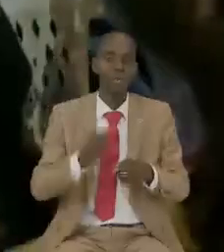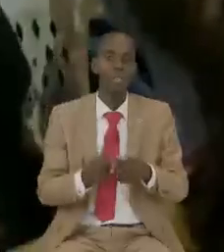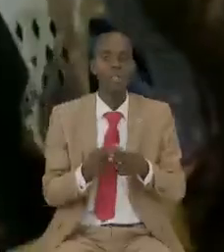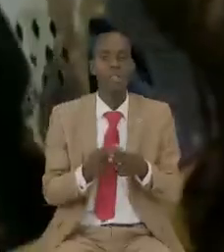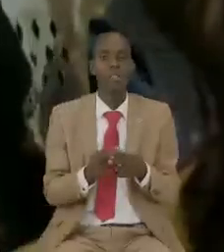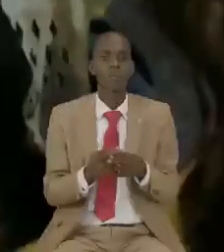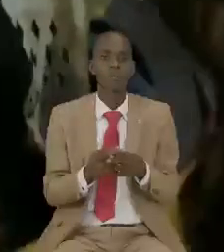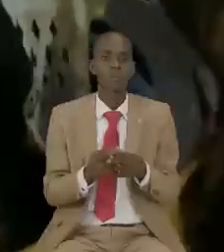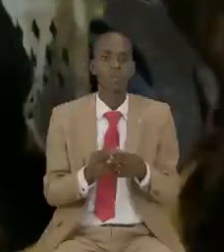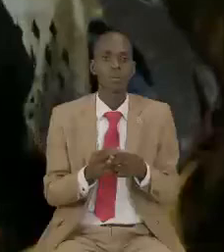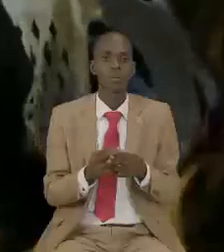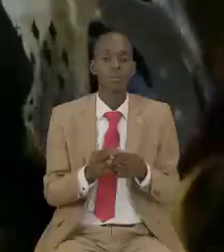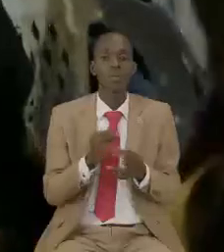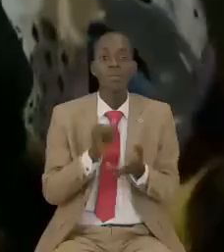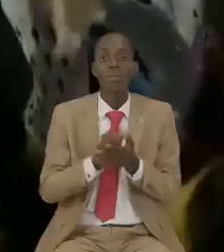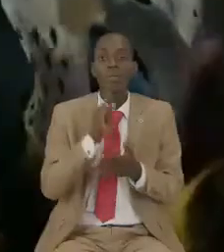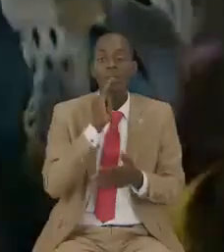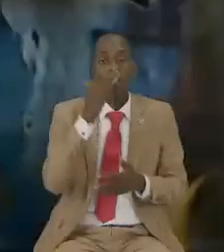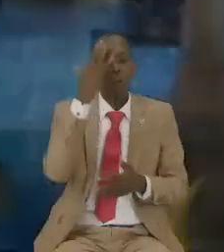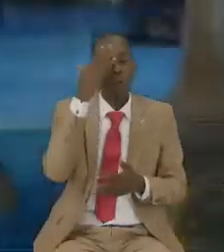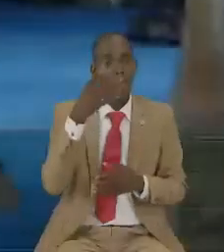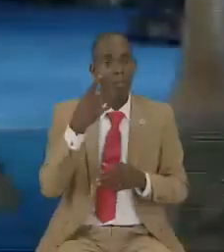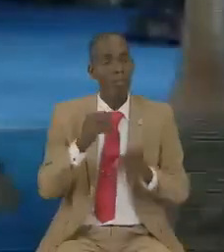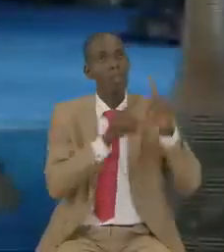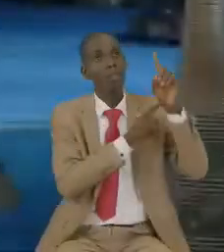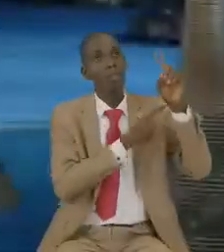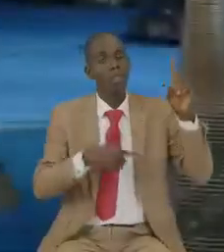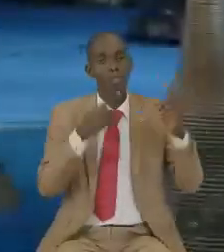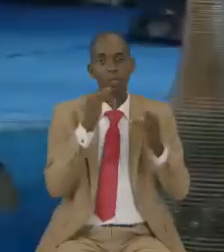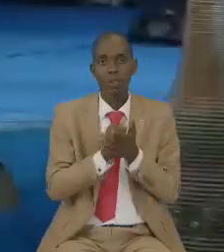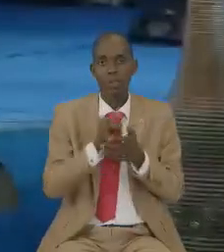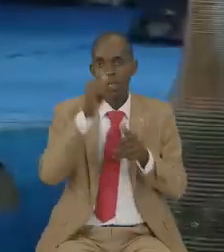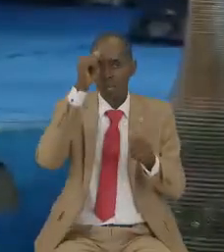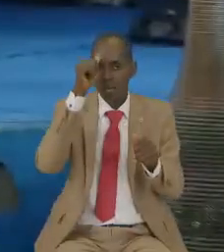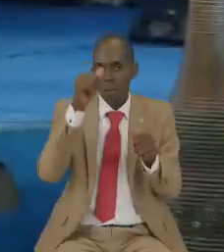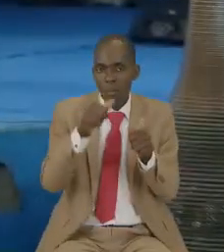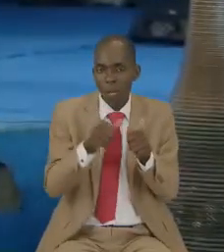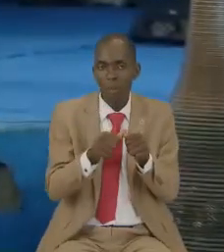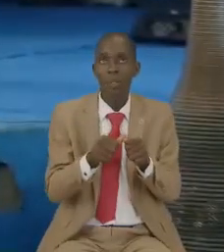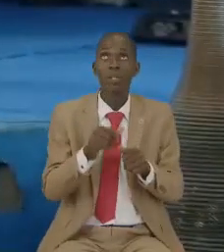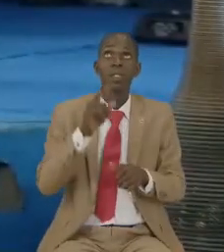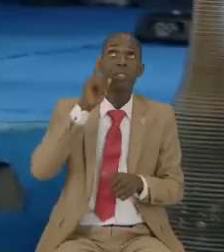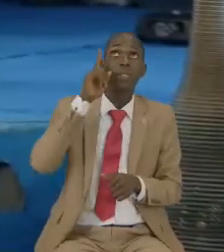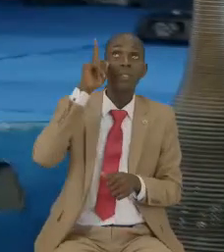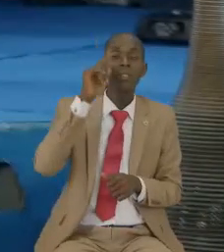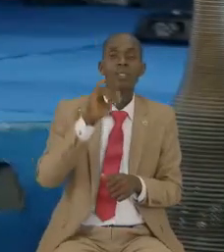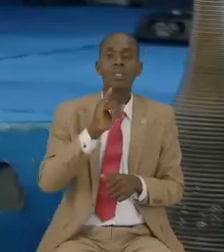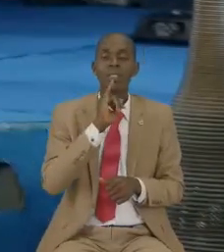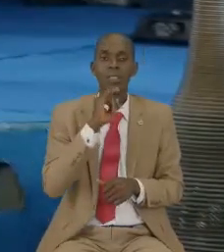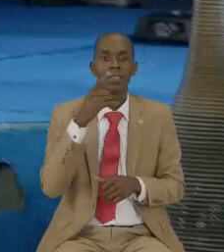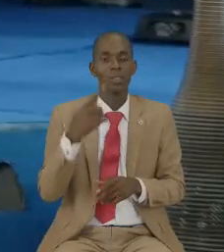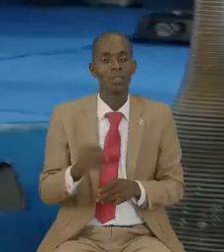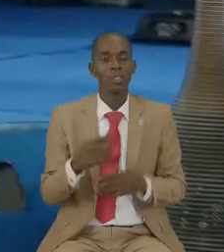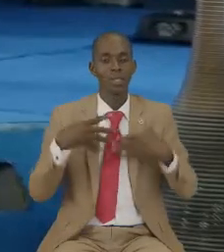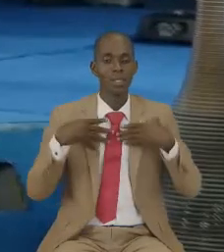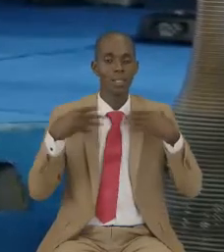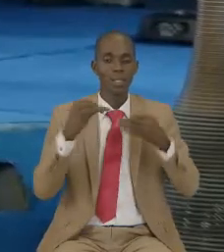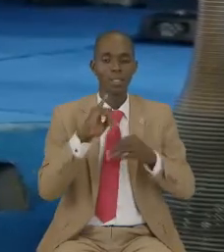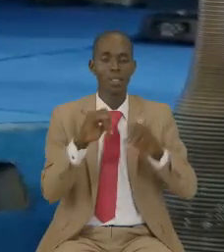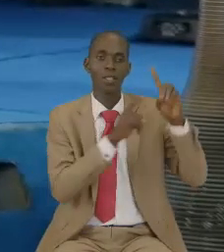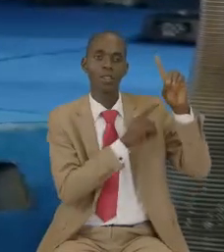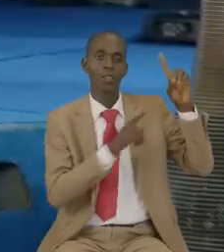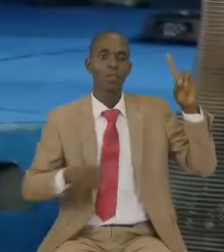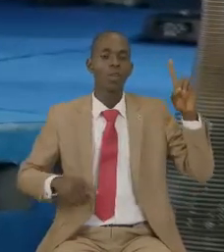name. That's why the Lord said, remember, he is the healing Lord of